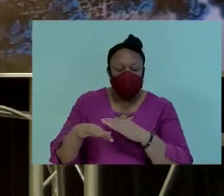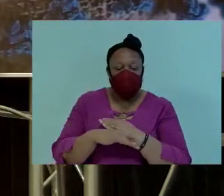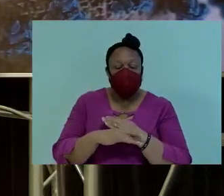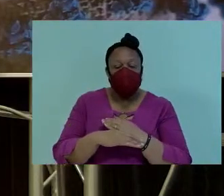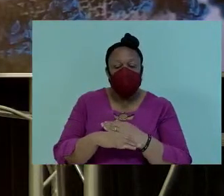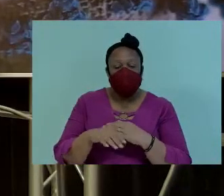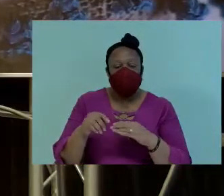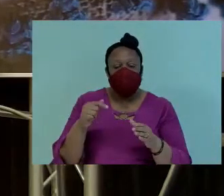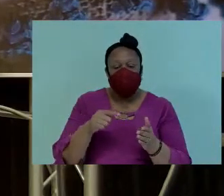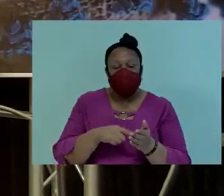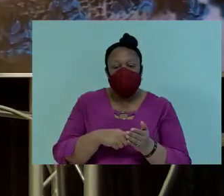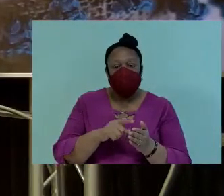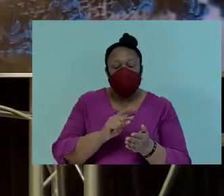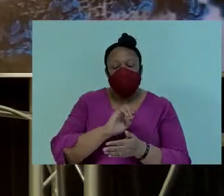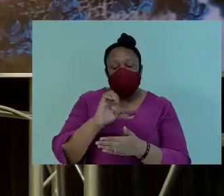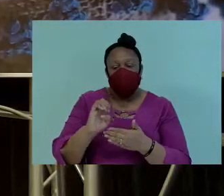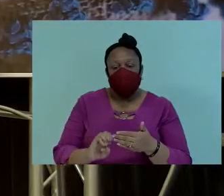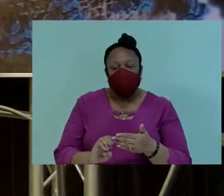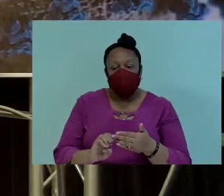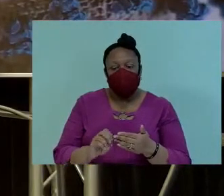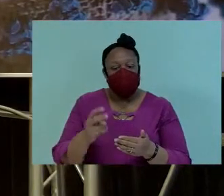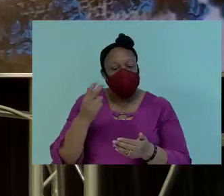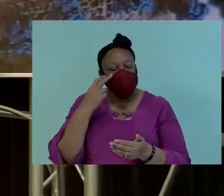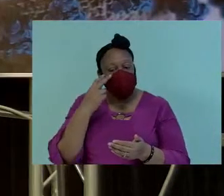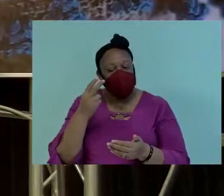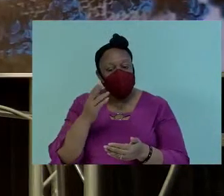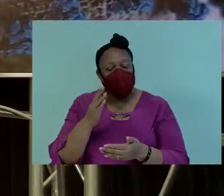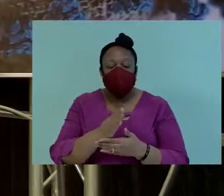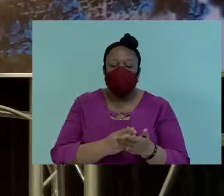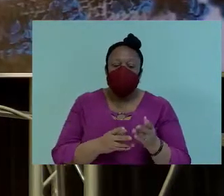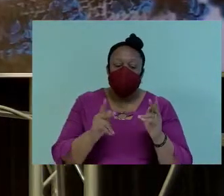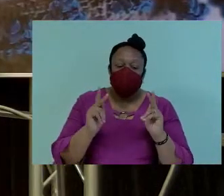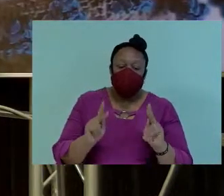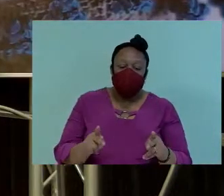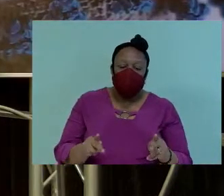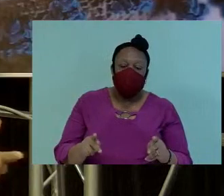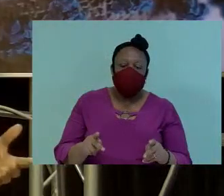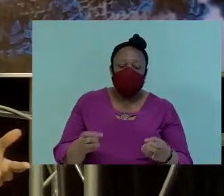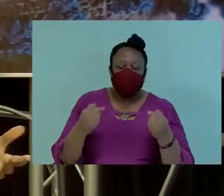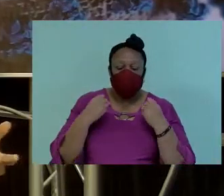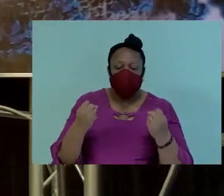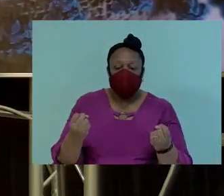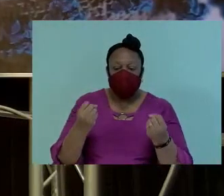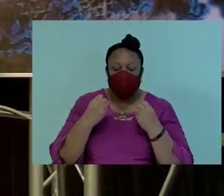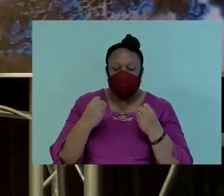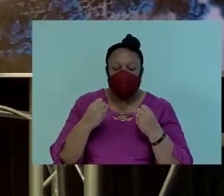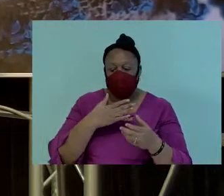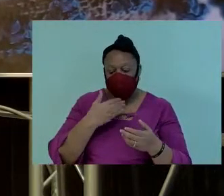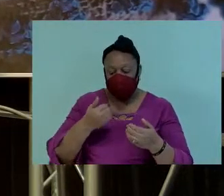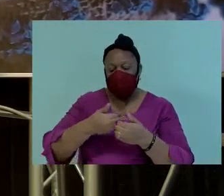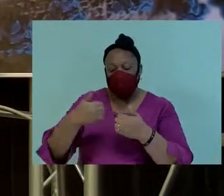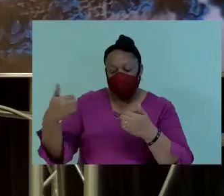were exercising the physical distancing, while others were just simply